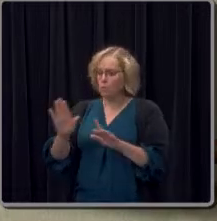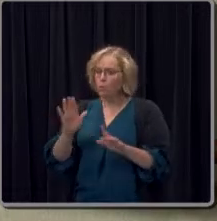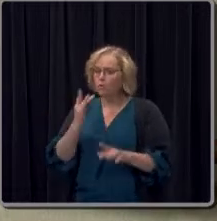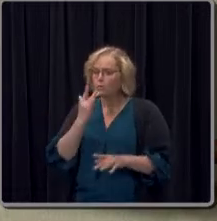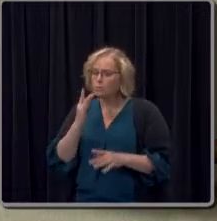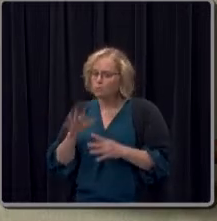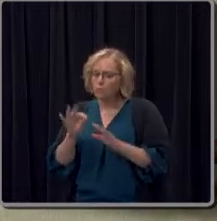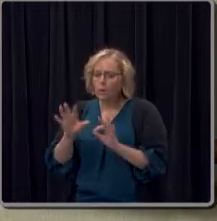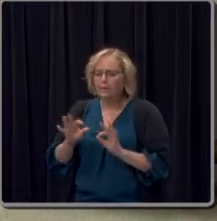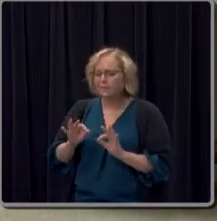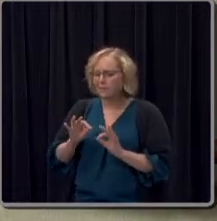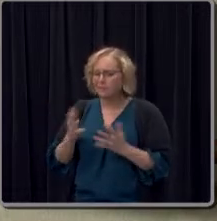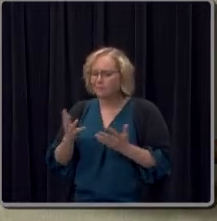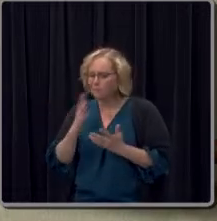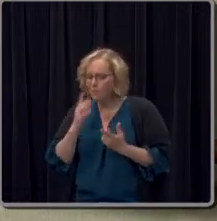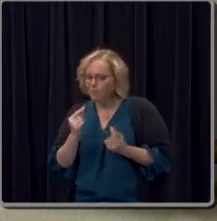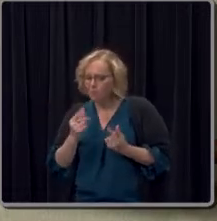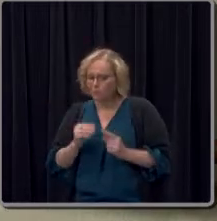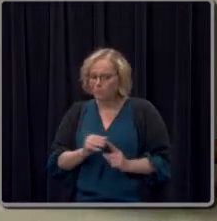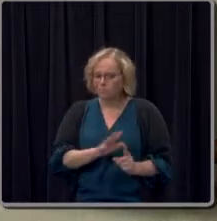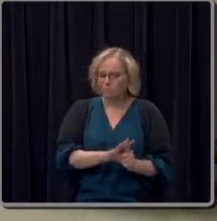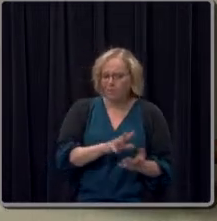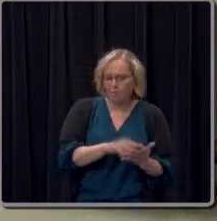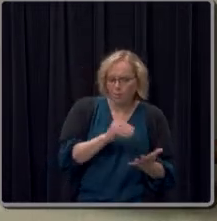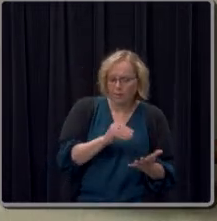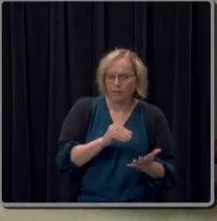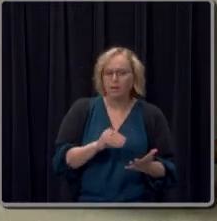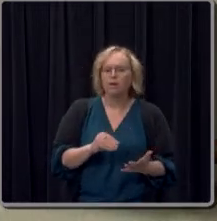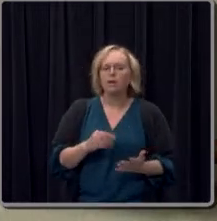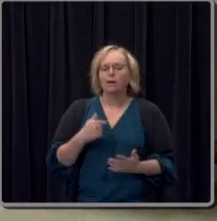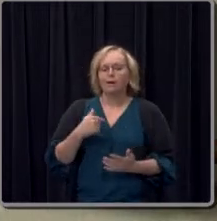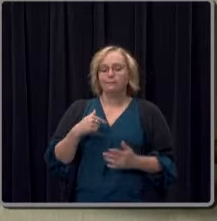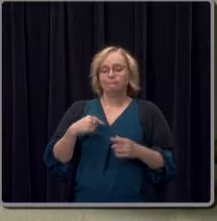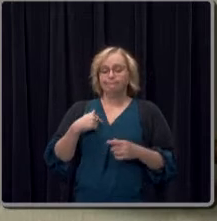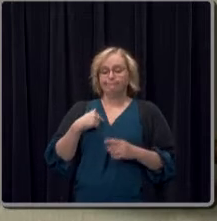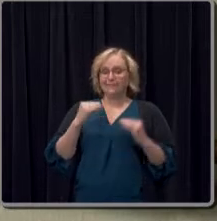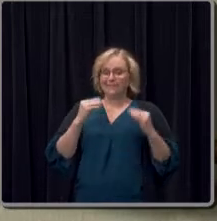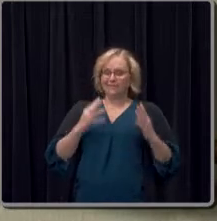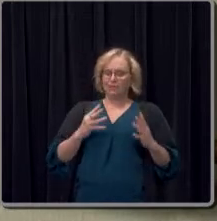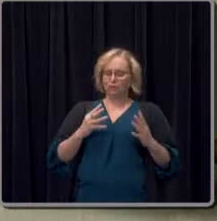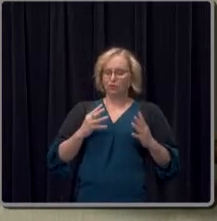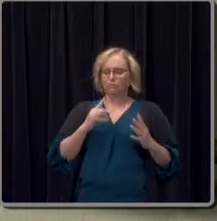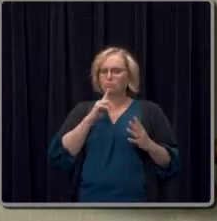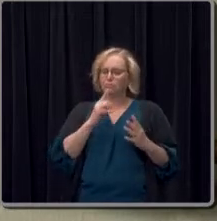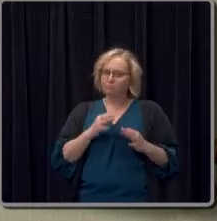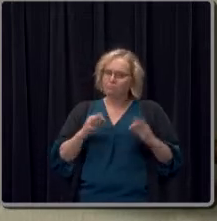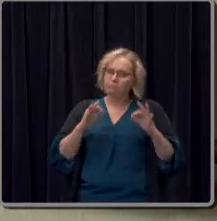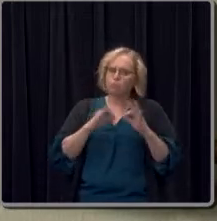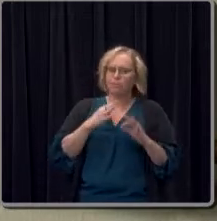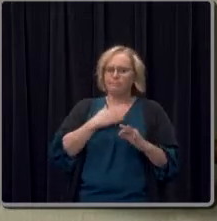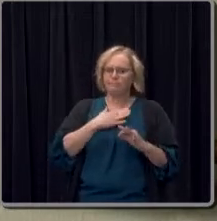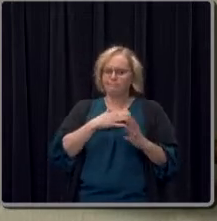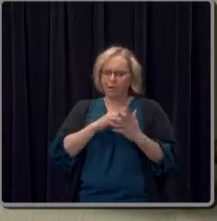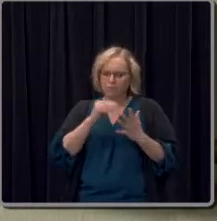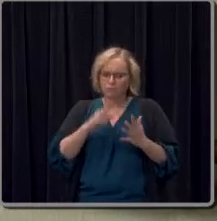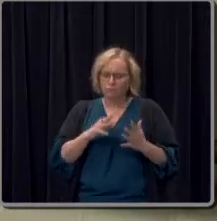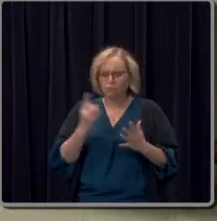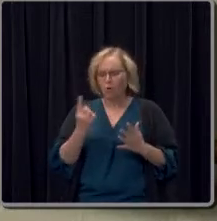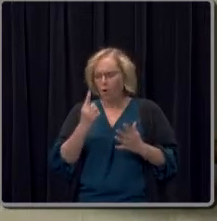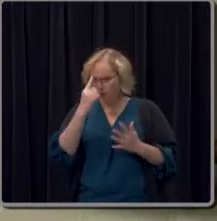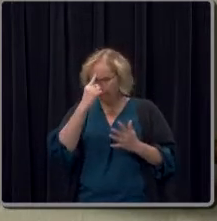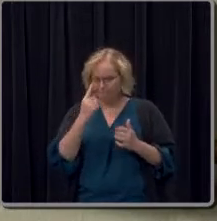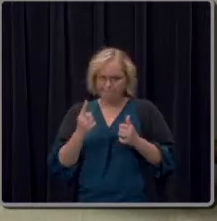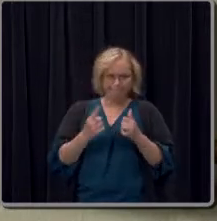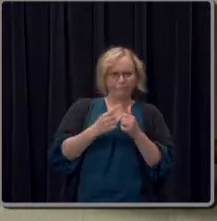learning. As an educator in this district, it's extremely important to me that I put my students first in every decision that I make, both